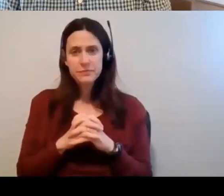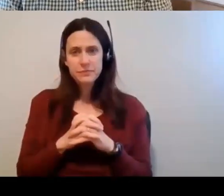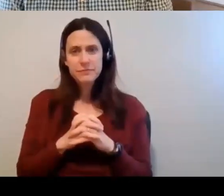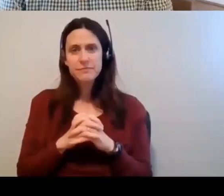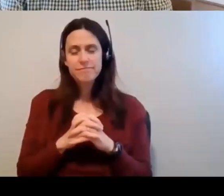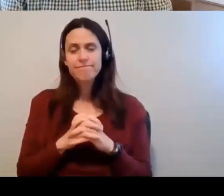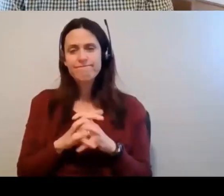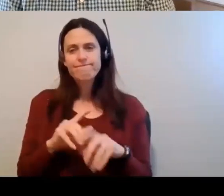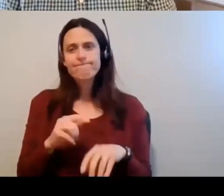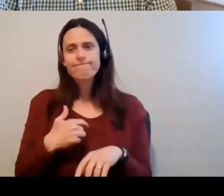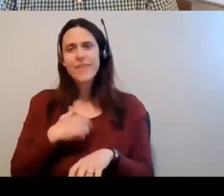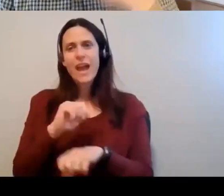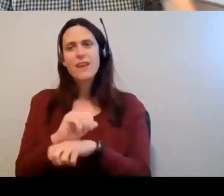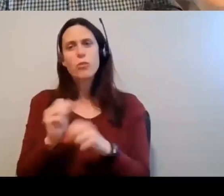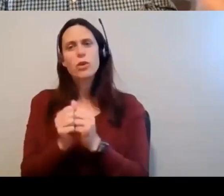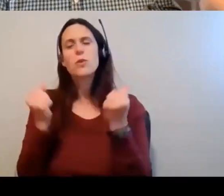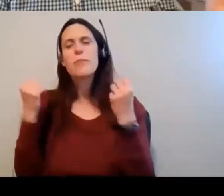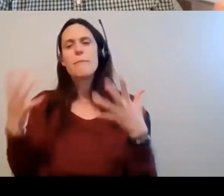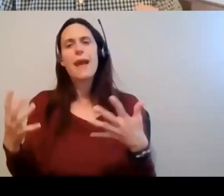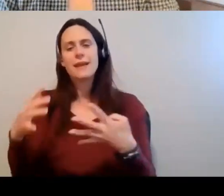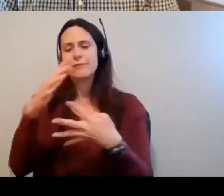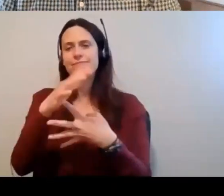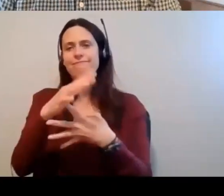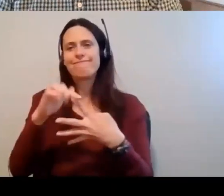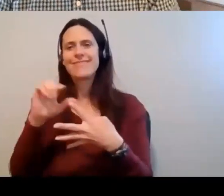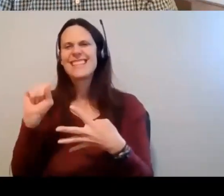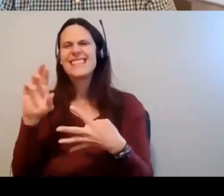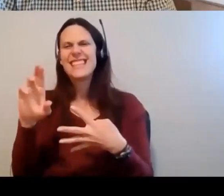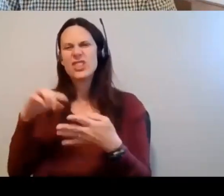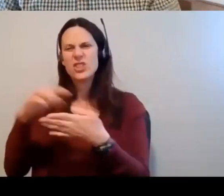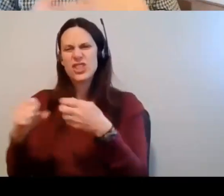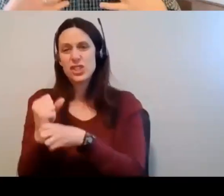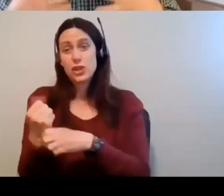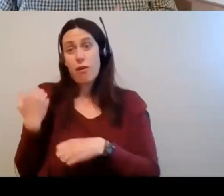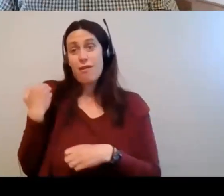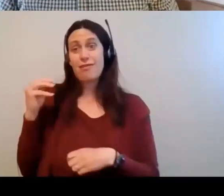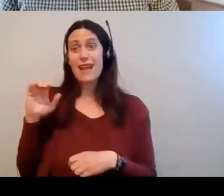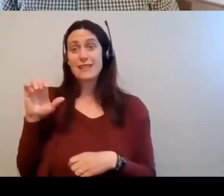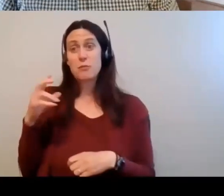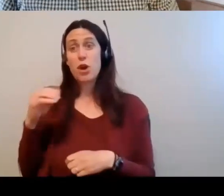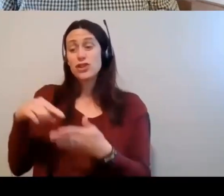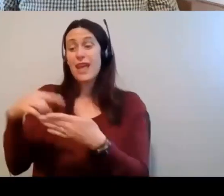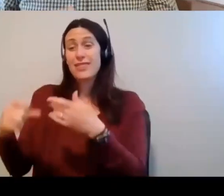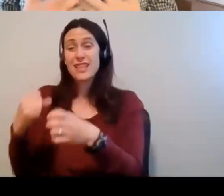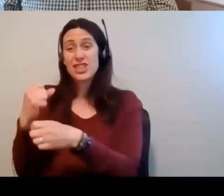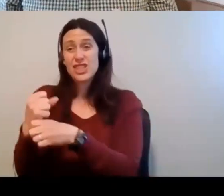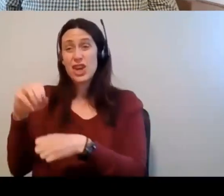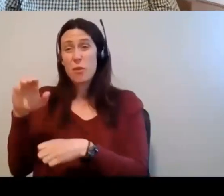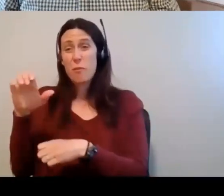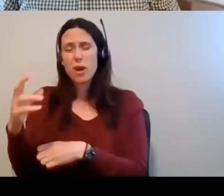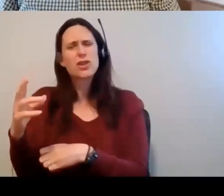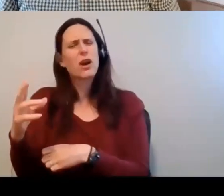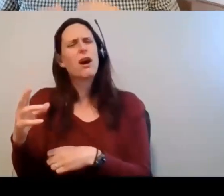I've talked with a lot of seniors this year, whether it was last March or this March, and they are grieving their